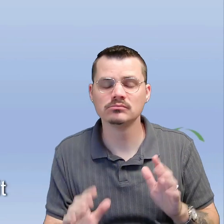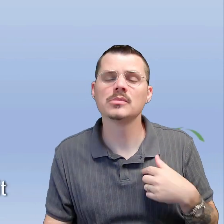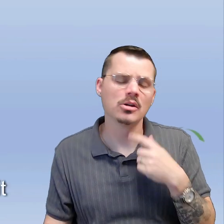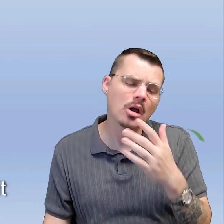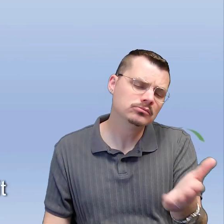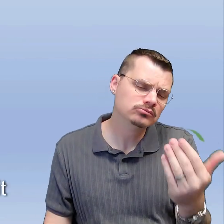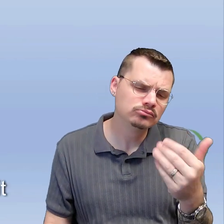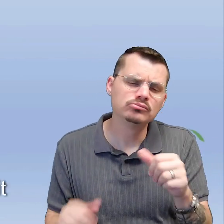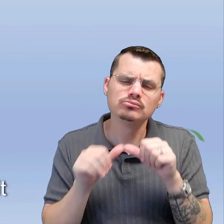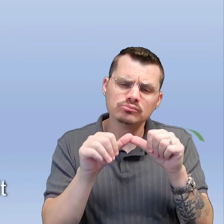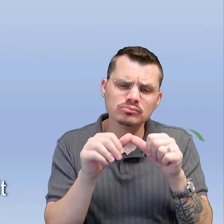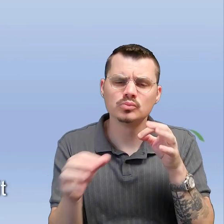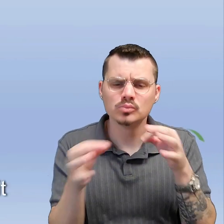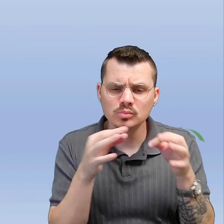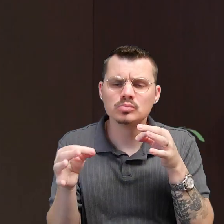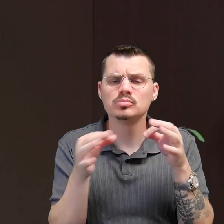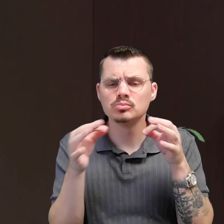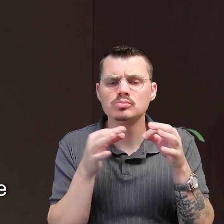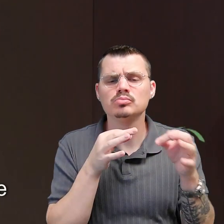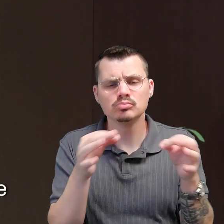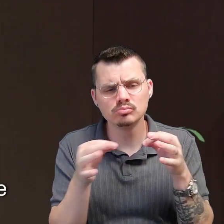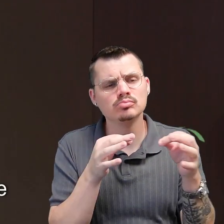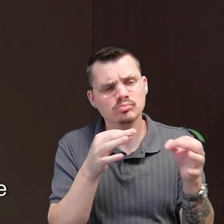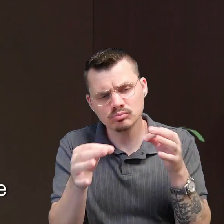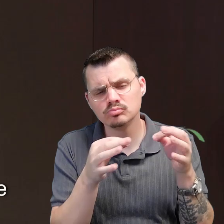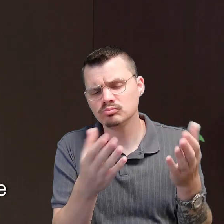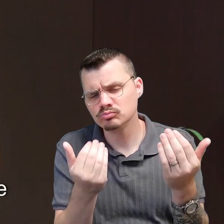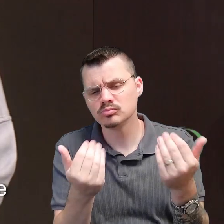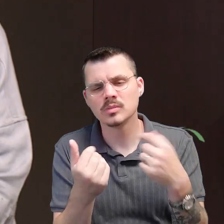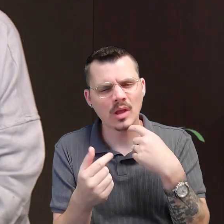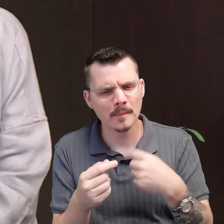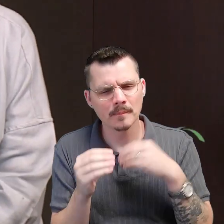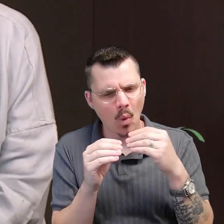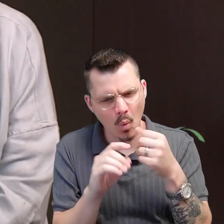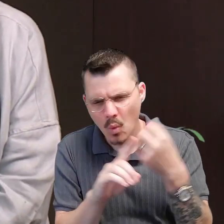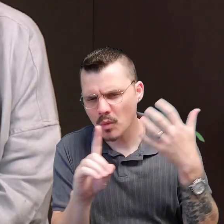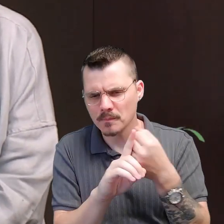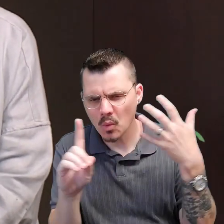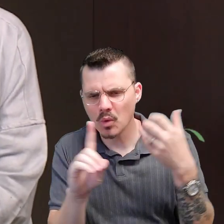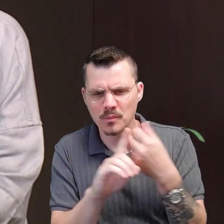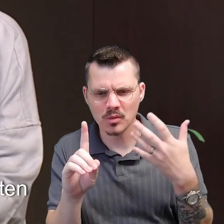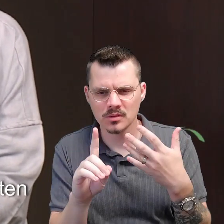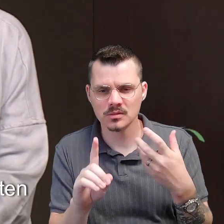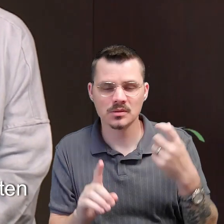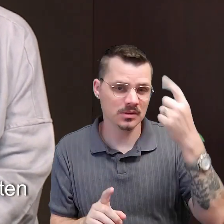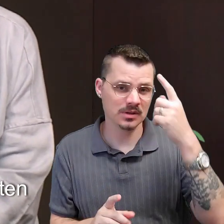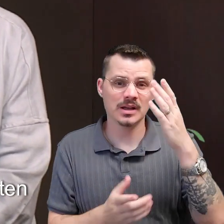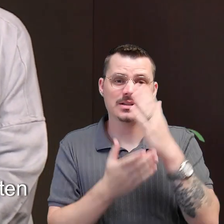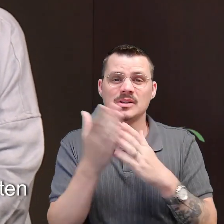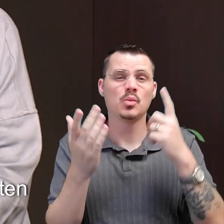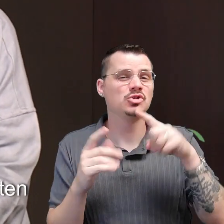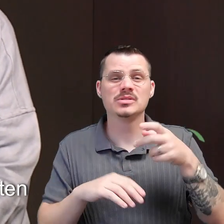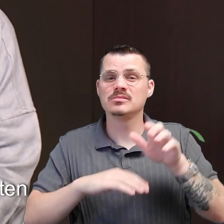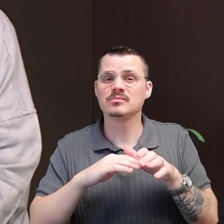just tell them to keep describing it and telling me the details and tell me more. Even the act of